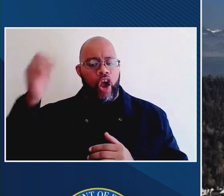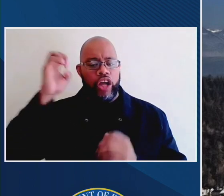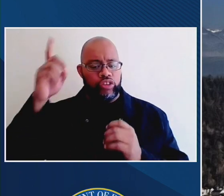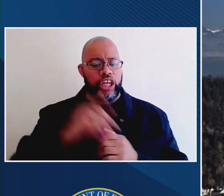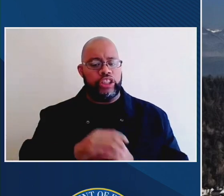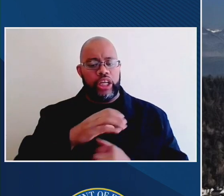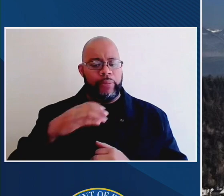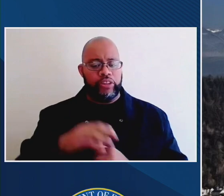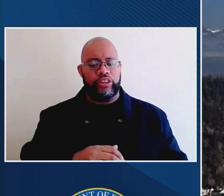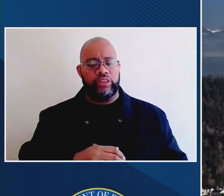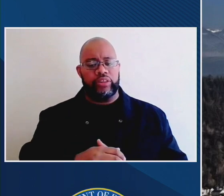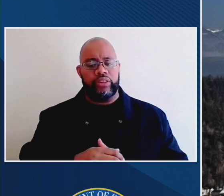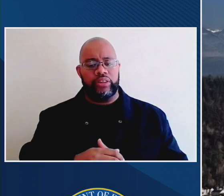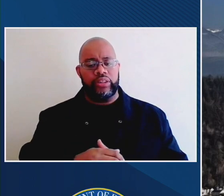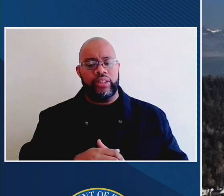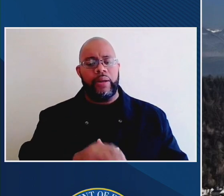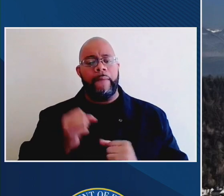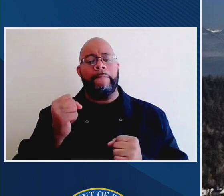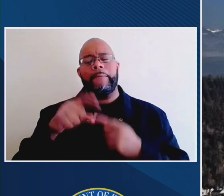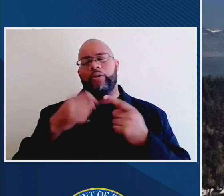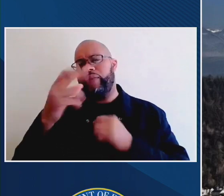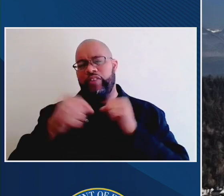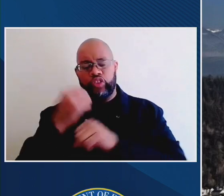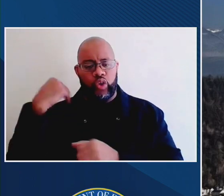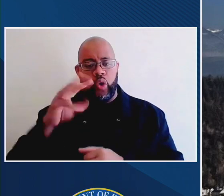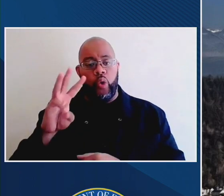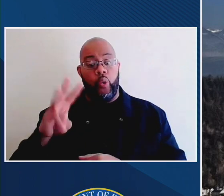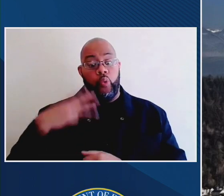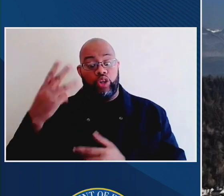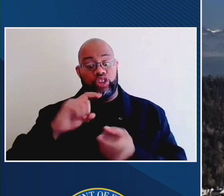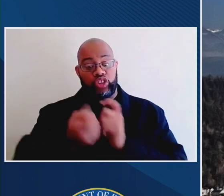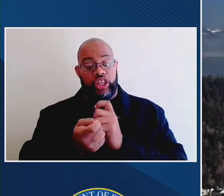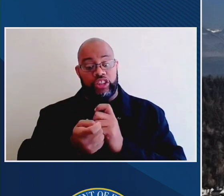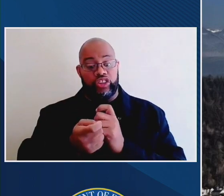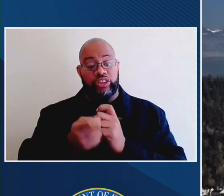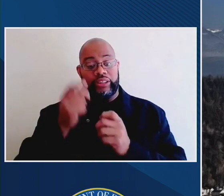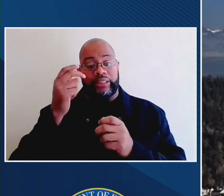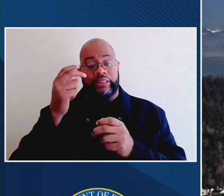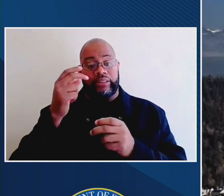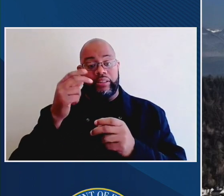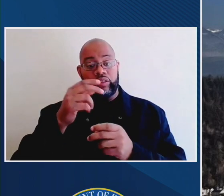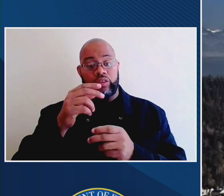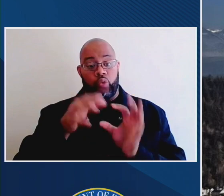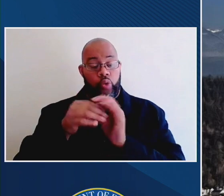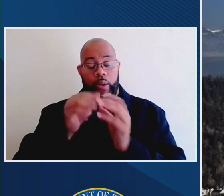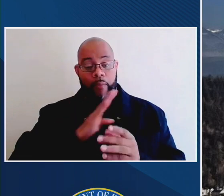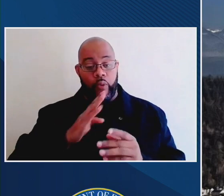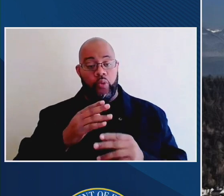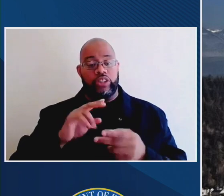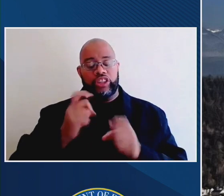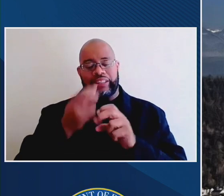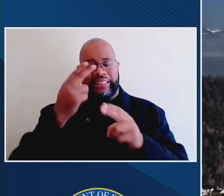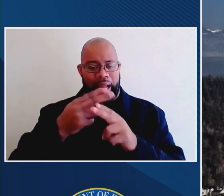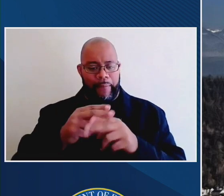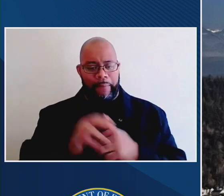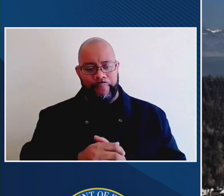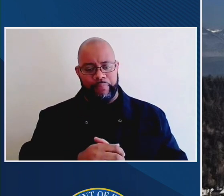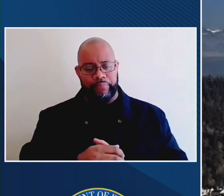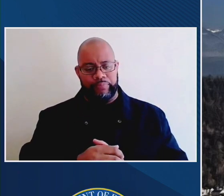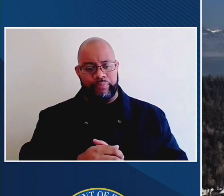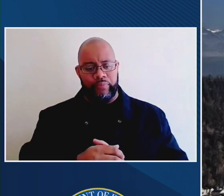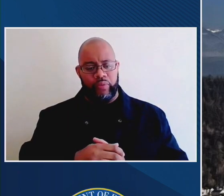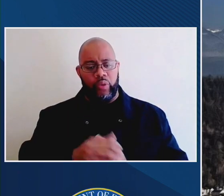Post-Secondary Education. About a dozen years ago, Washington changed its Higher Education Coordinating Board to the Washington Student Achievement Council. We're a state